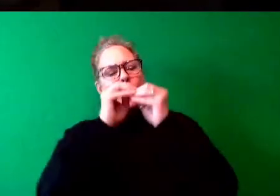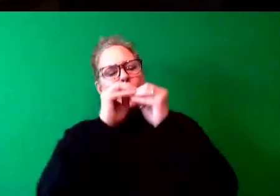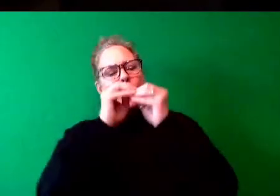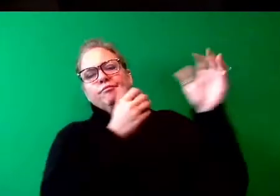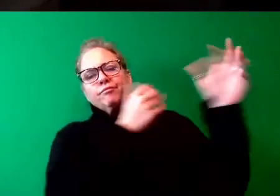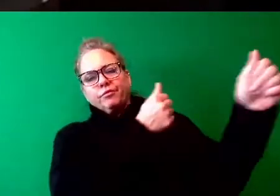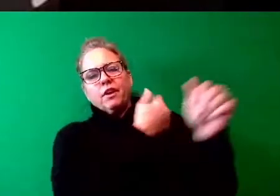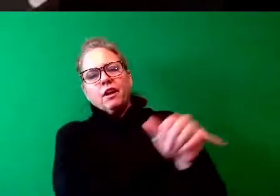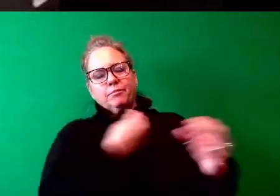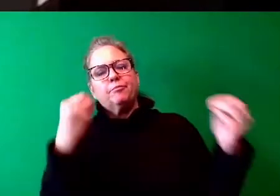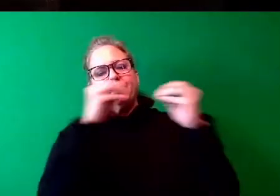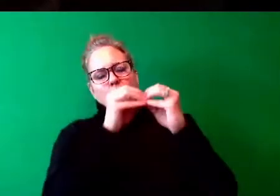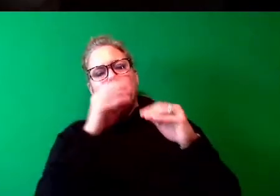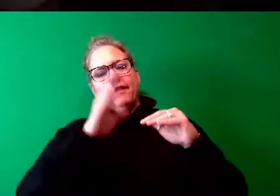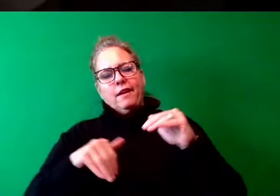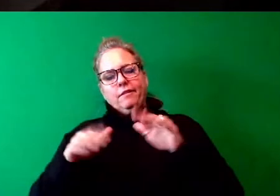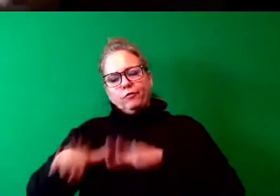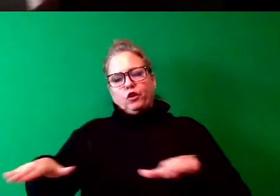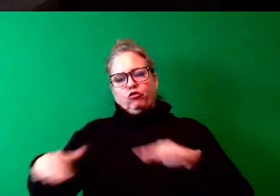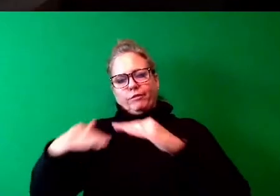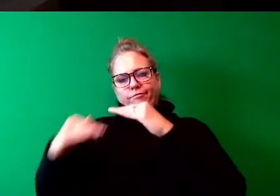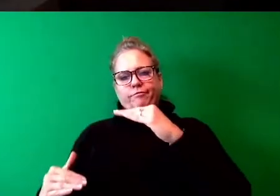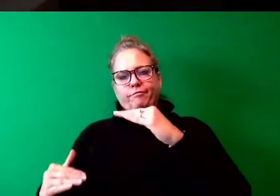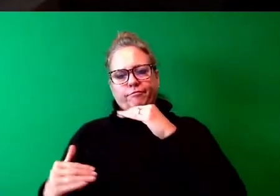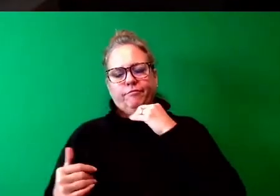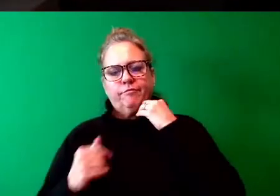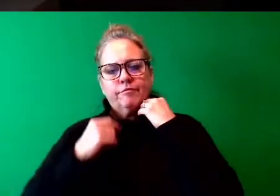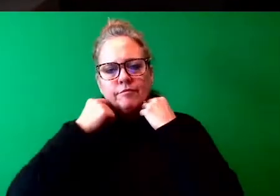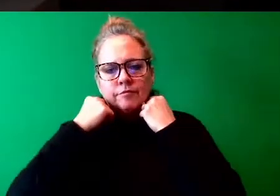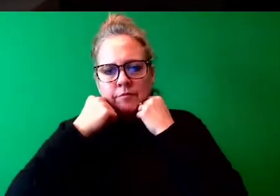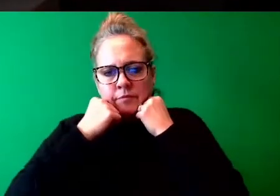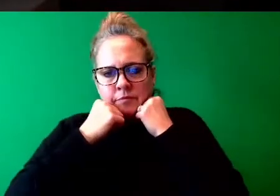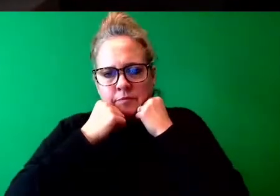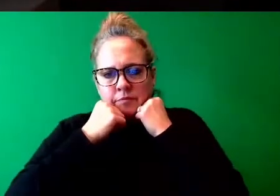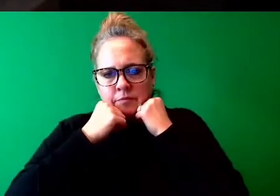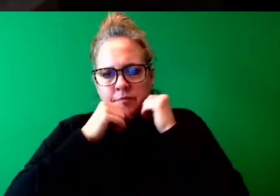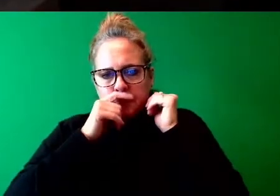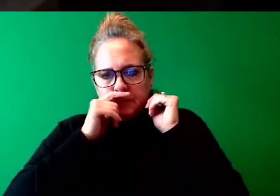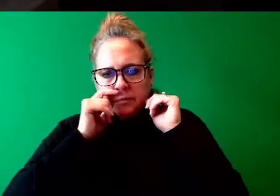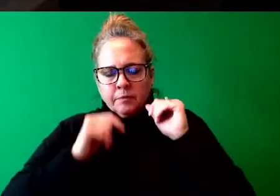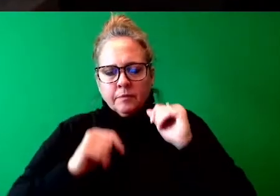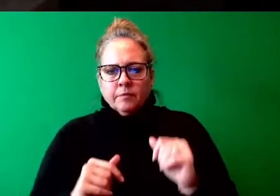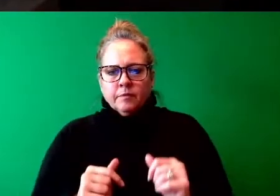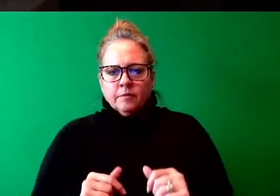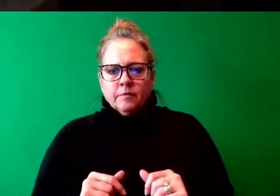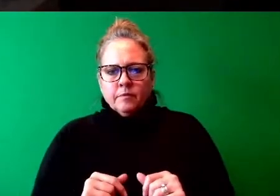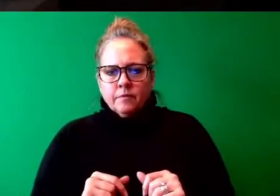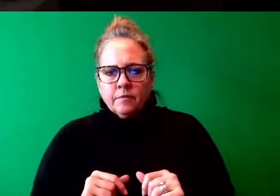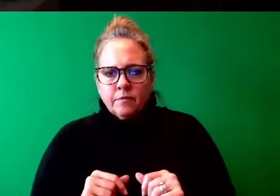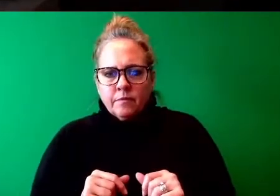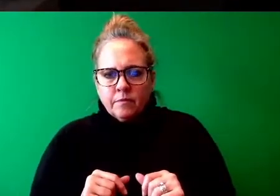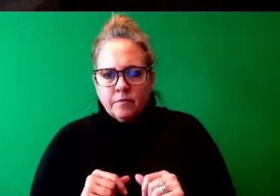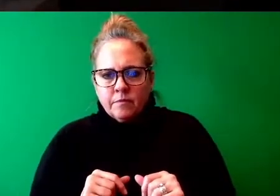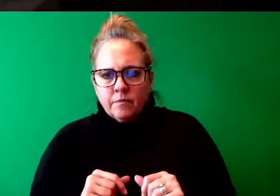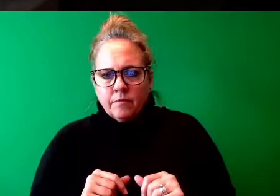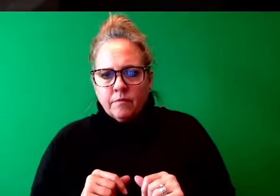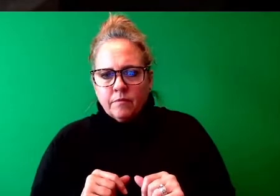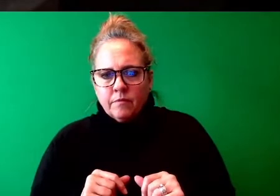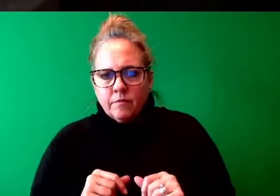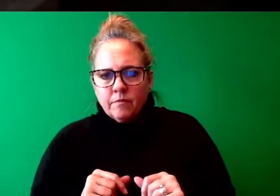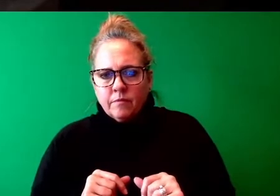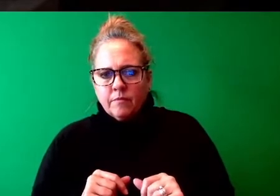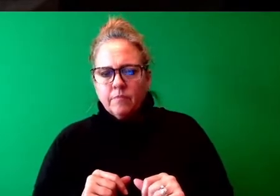hospital admissions, but it's not a zero-sum game, meaning that the adults are not 100% of hospitalizations. We are